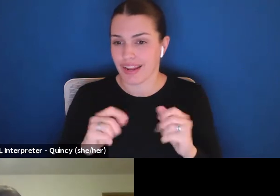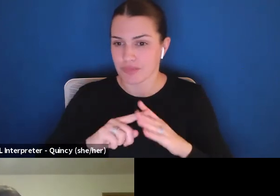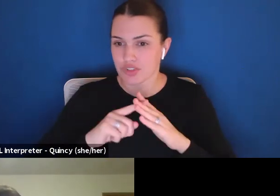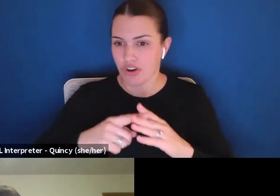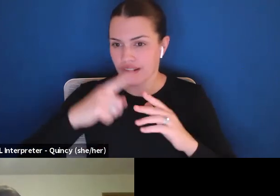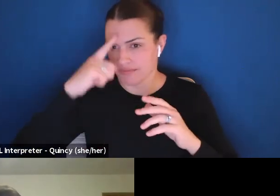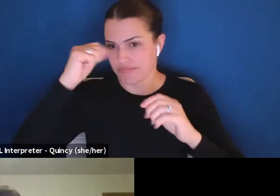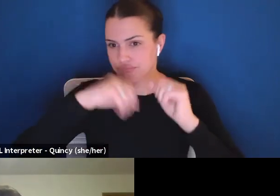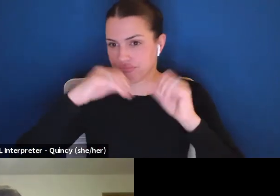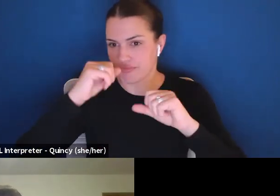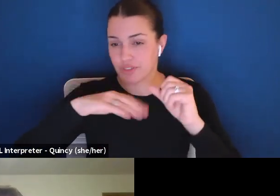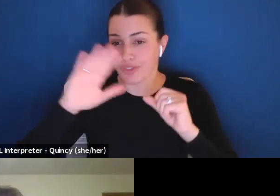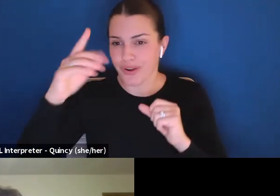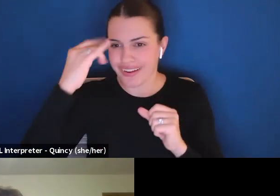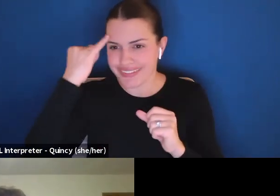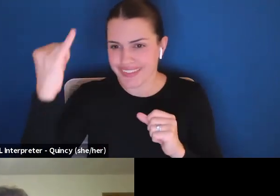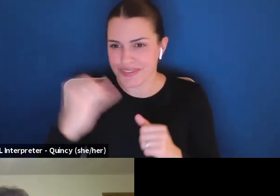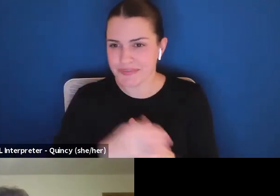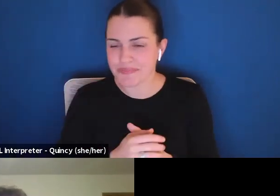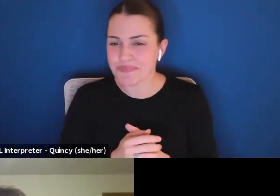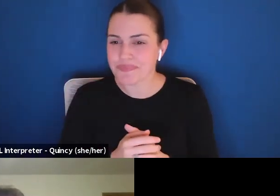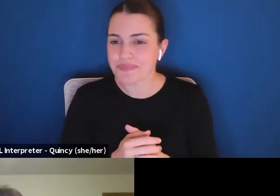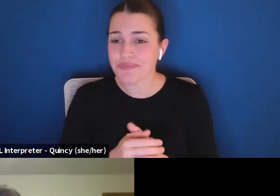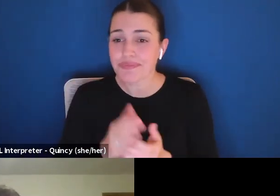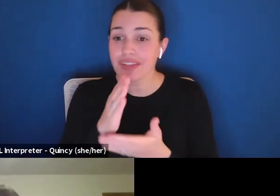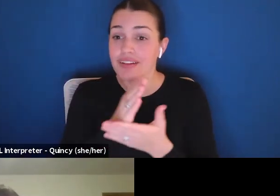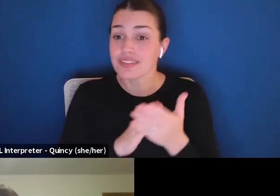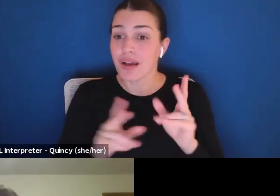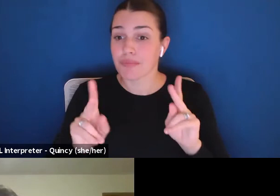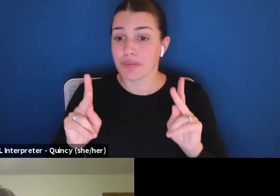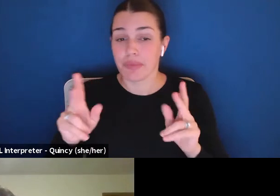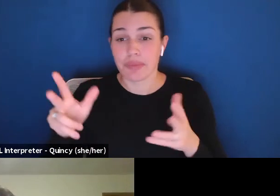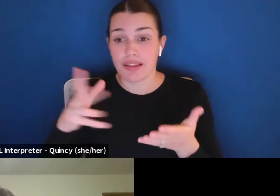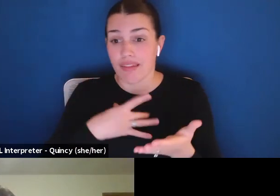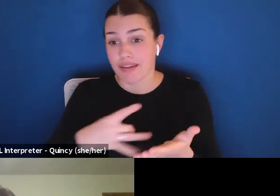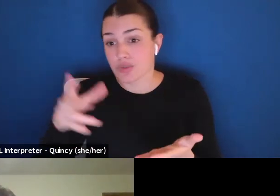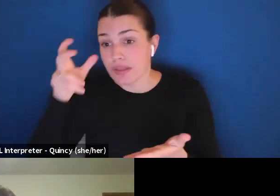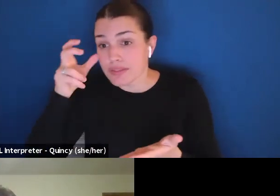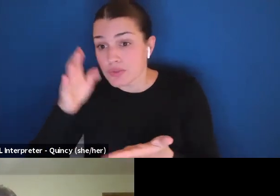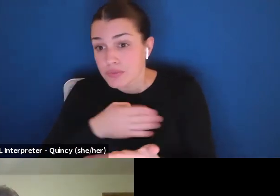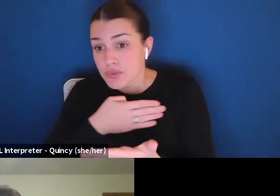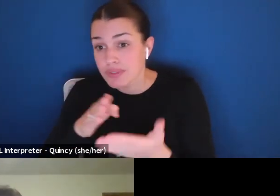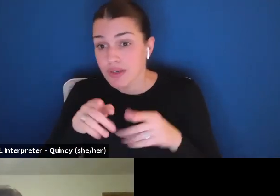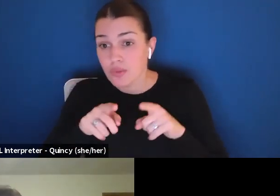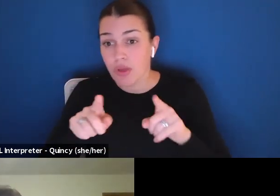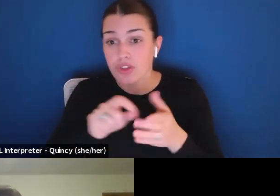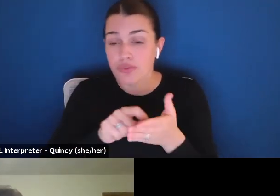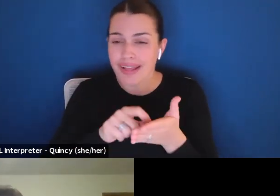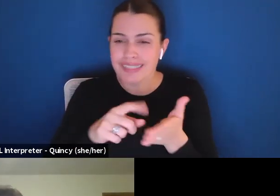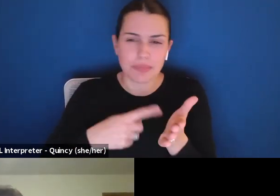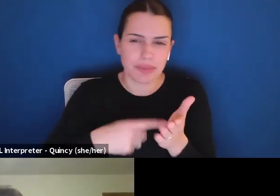ideas. And some people might find it helpful to listen to music as you write. That can be tricky for